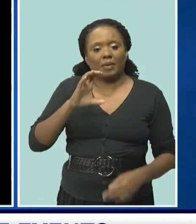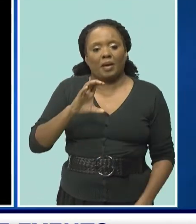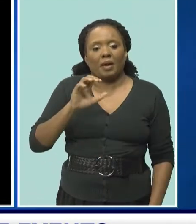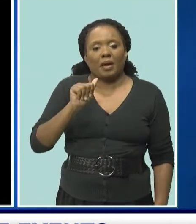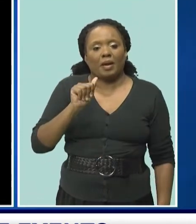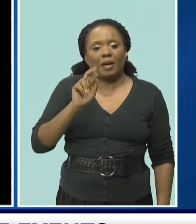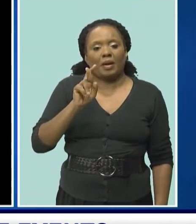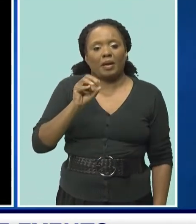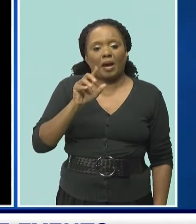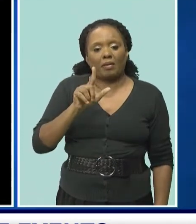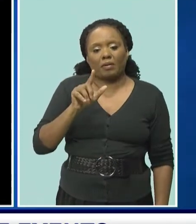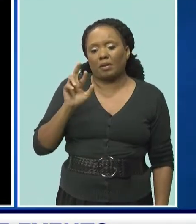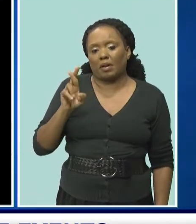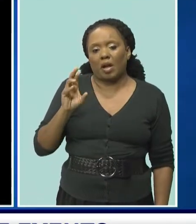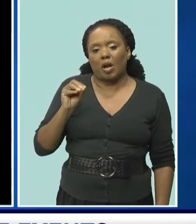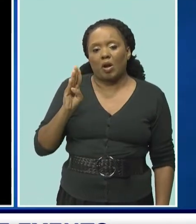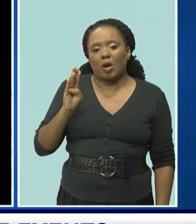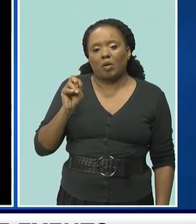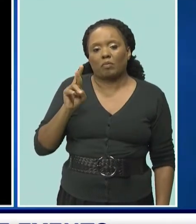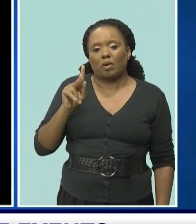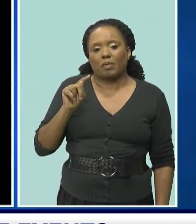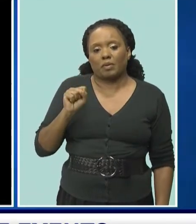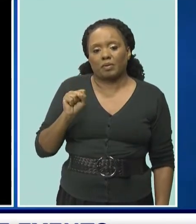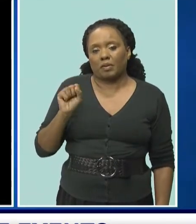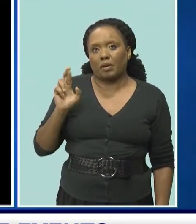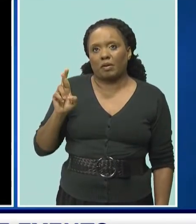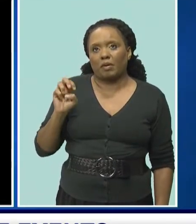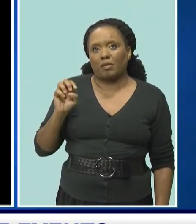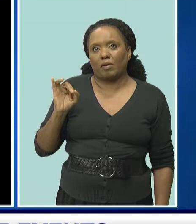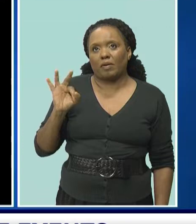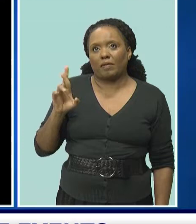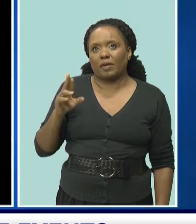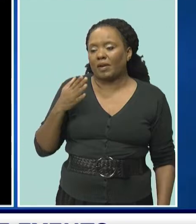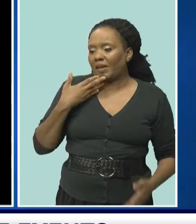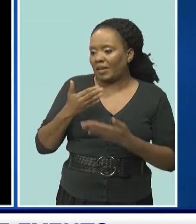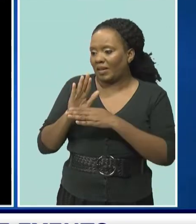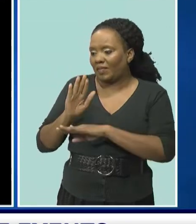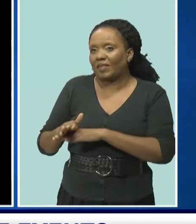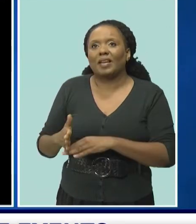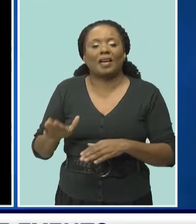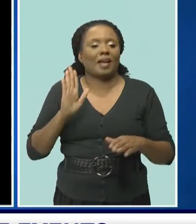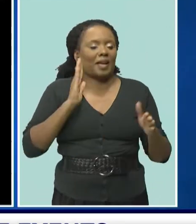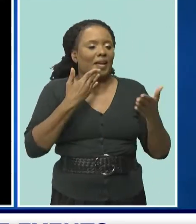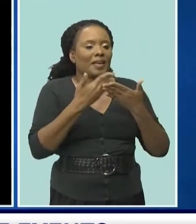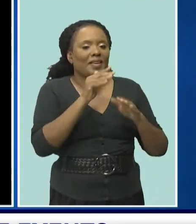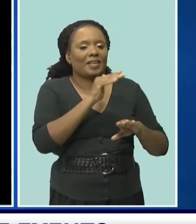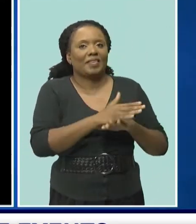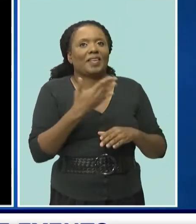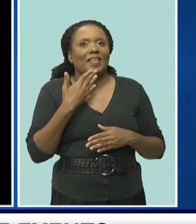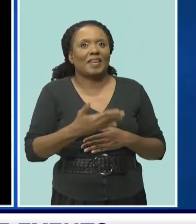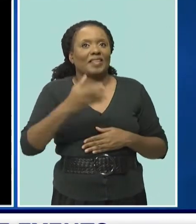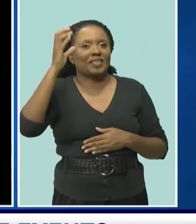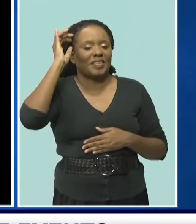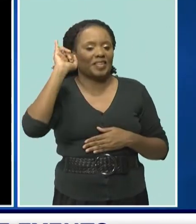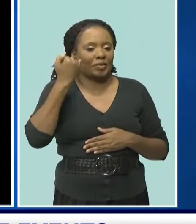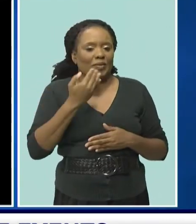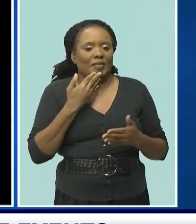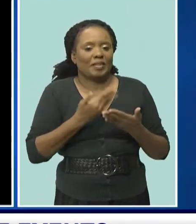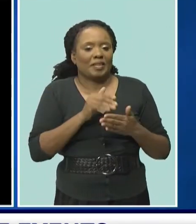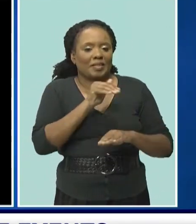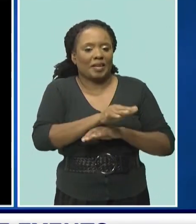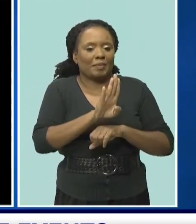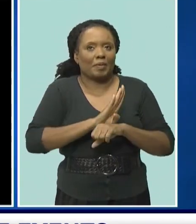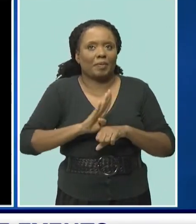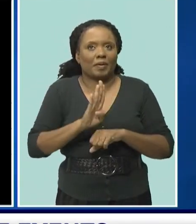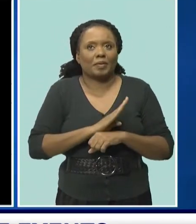Carol Roberts-Reefer. Good evening, CEO. Thank you for joining us. Thank you for having me, Shane Jones. Good night, Barbados.